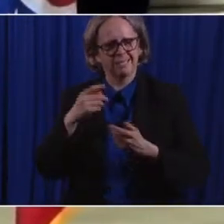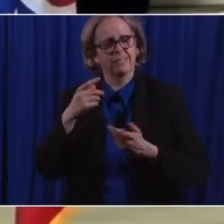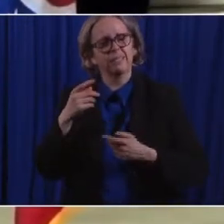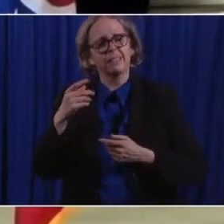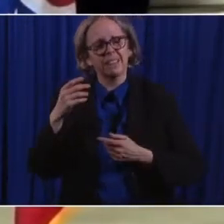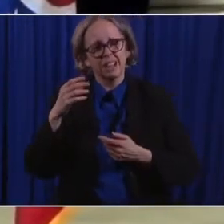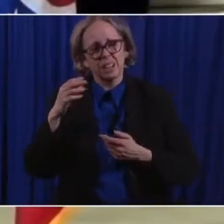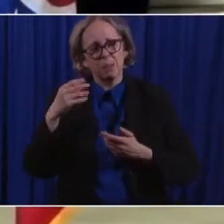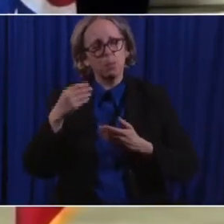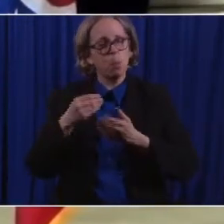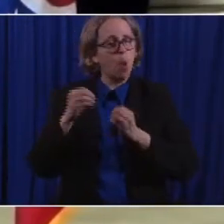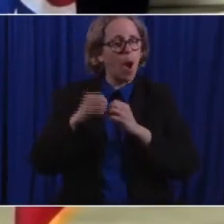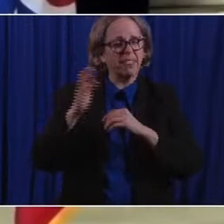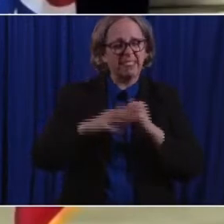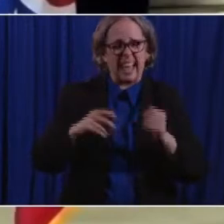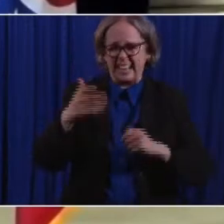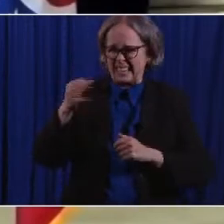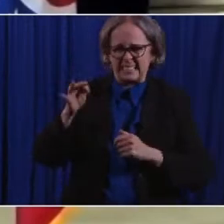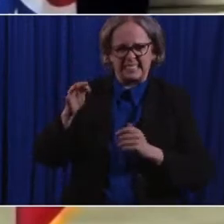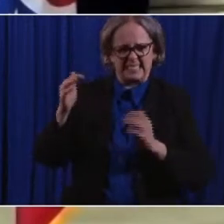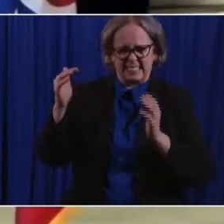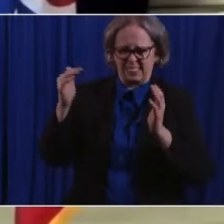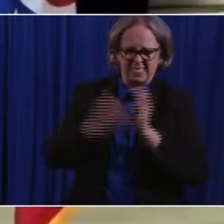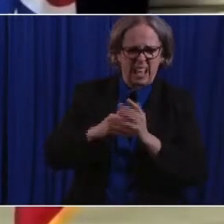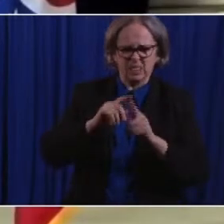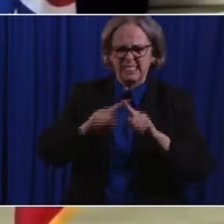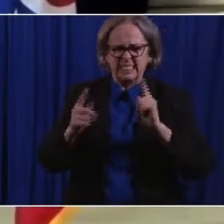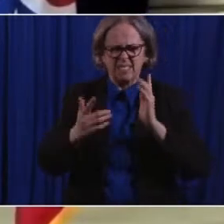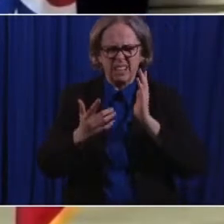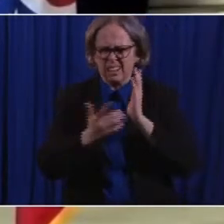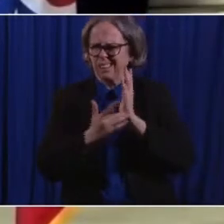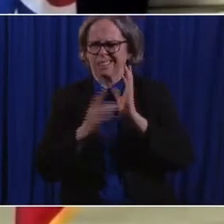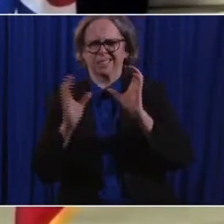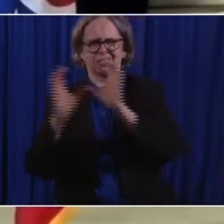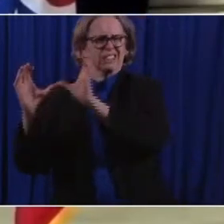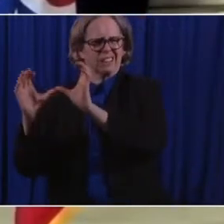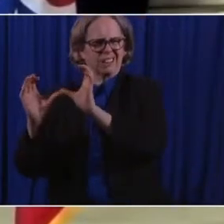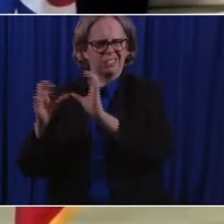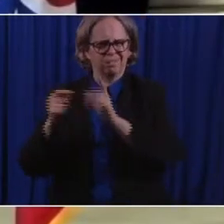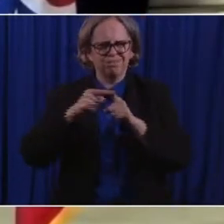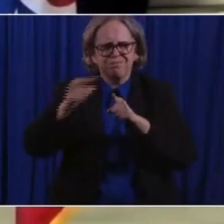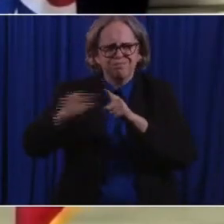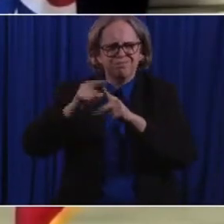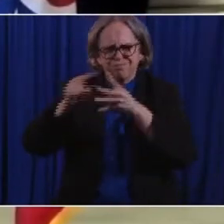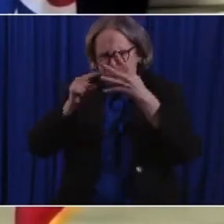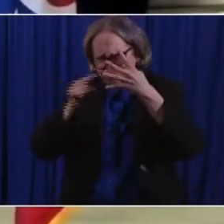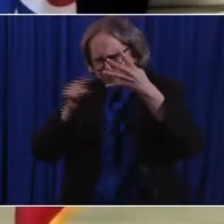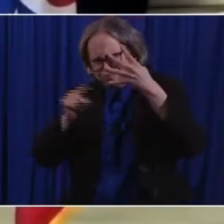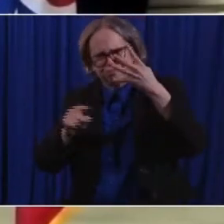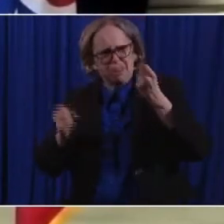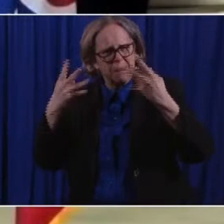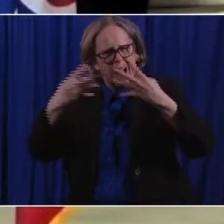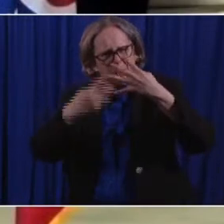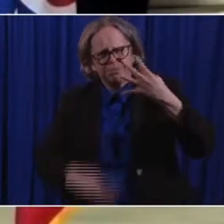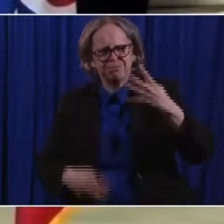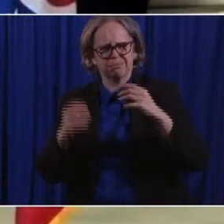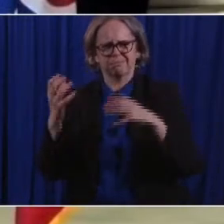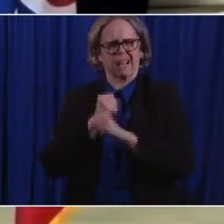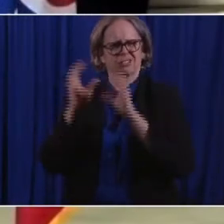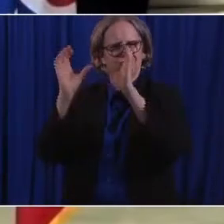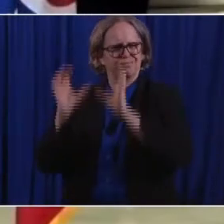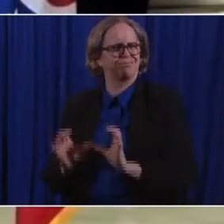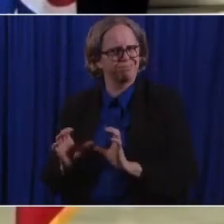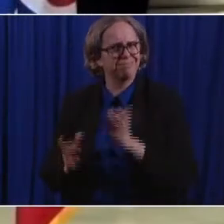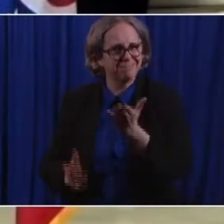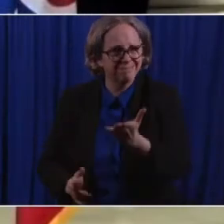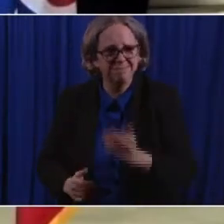19,841 tech credentials so far, just since we started the program, Governor. And as you know, I'll make another pitch to the legislature on this.